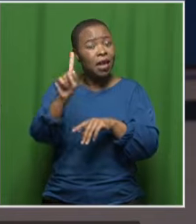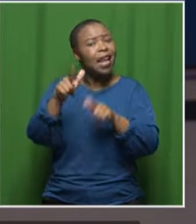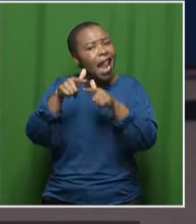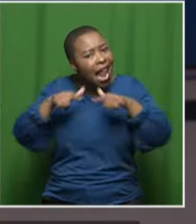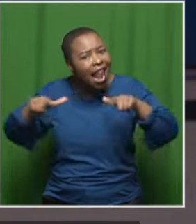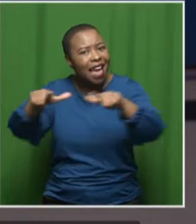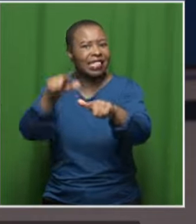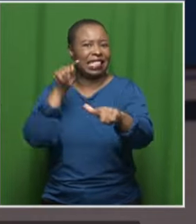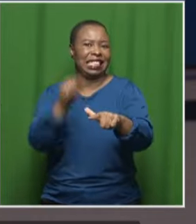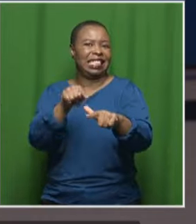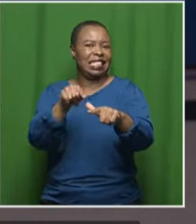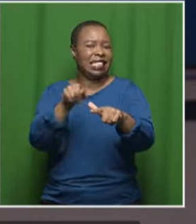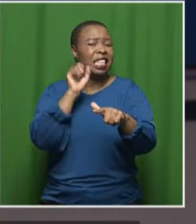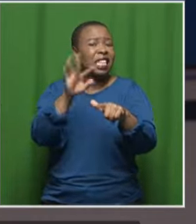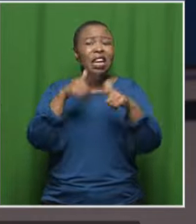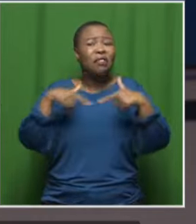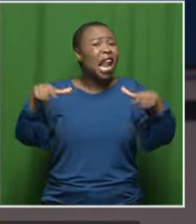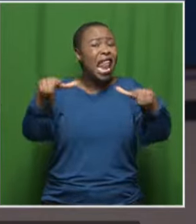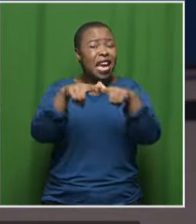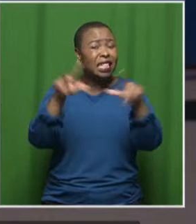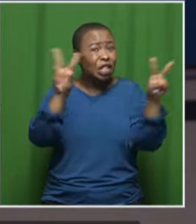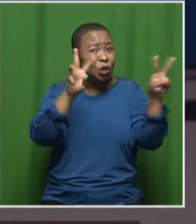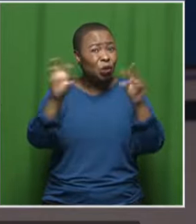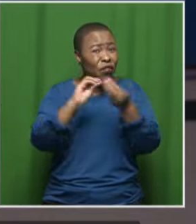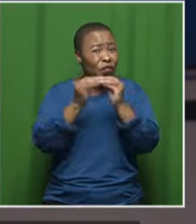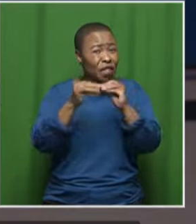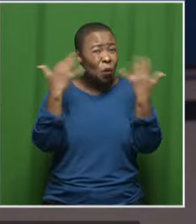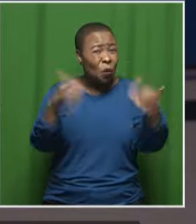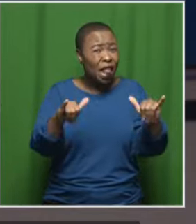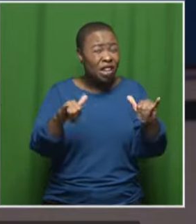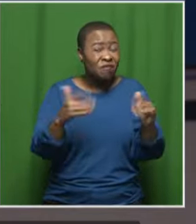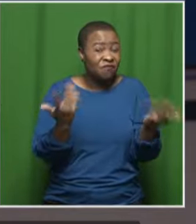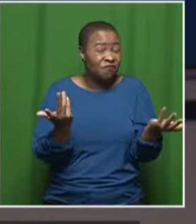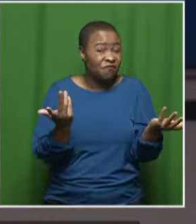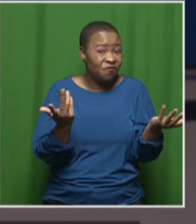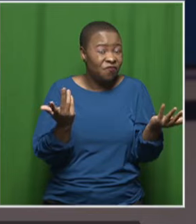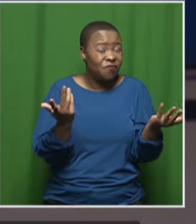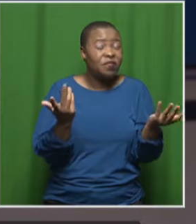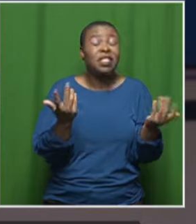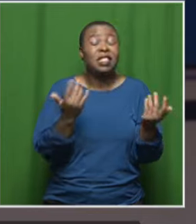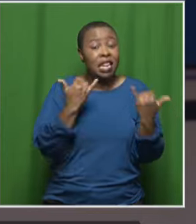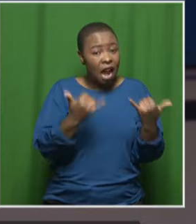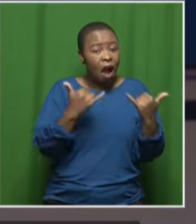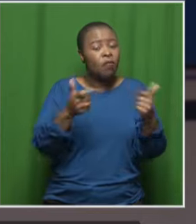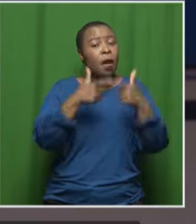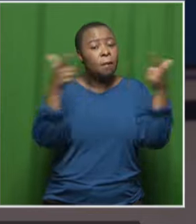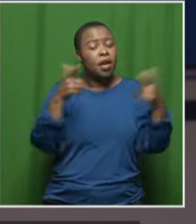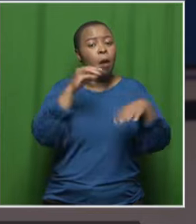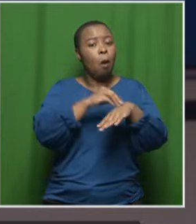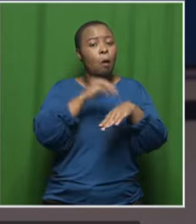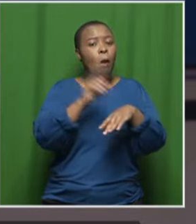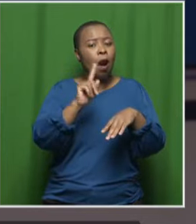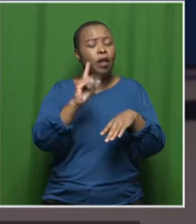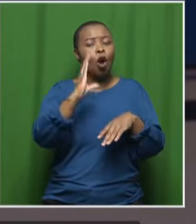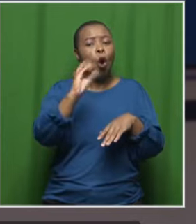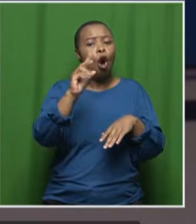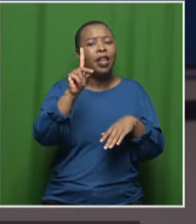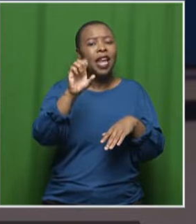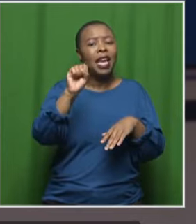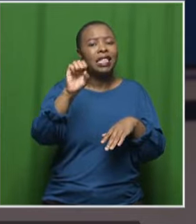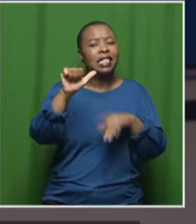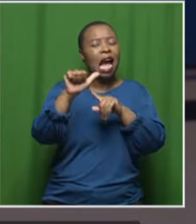as our land issues are not addressed, and you know the biggest problem we had during the CODESA